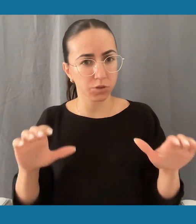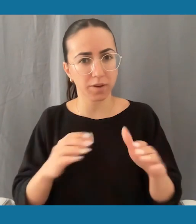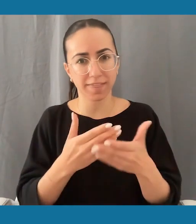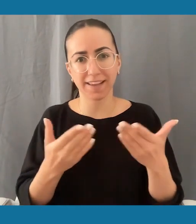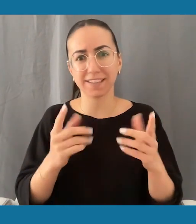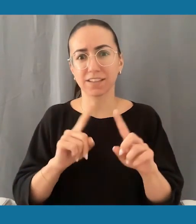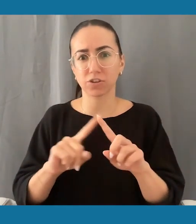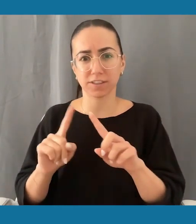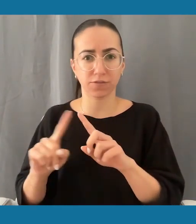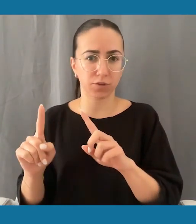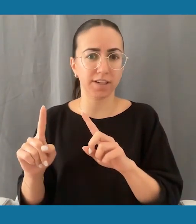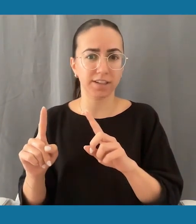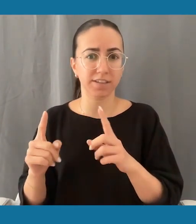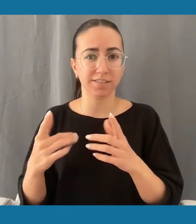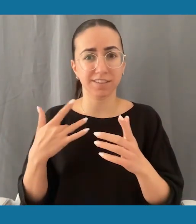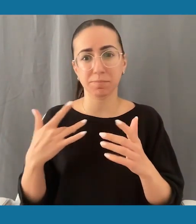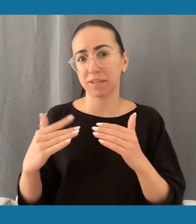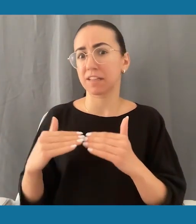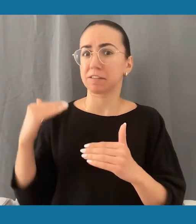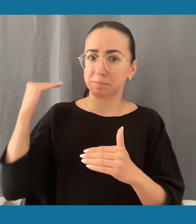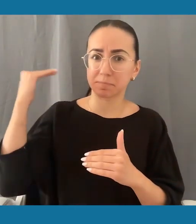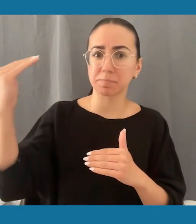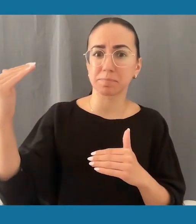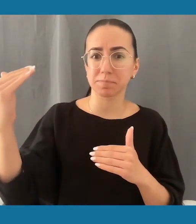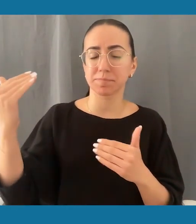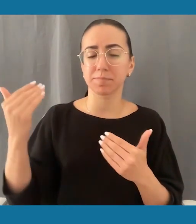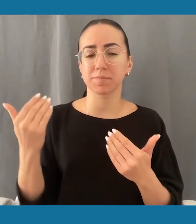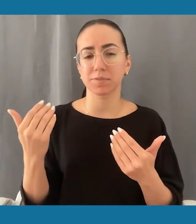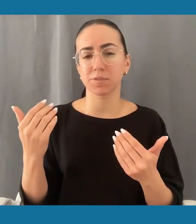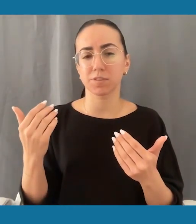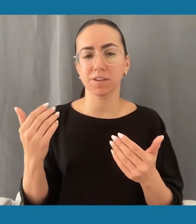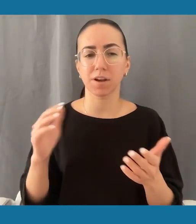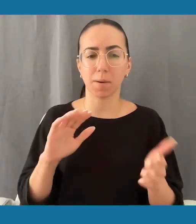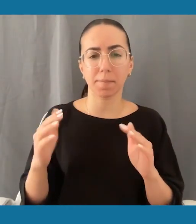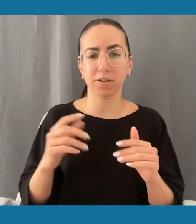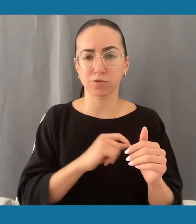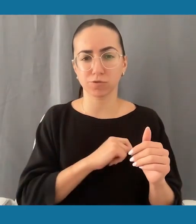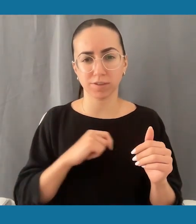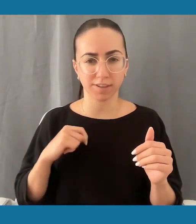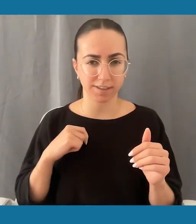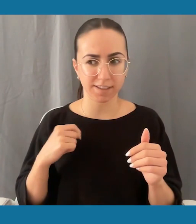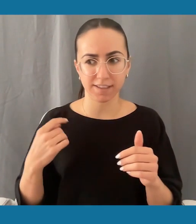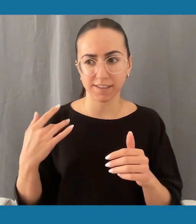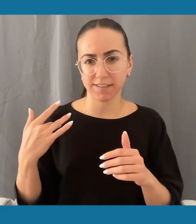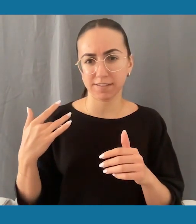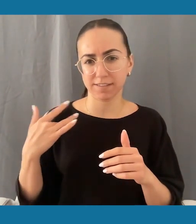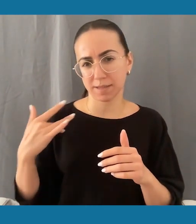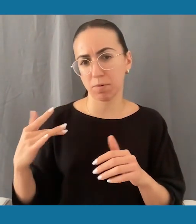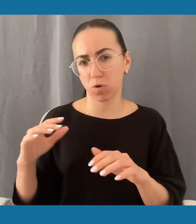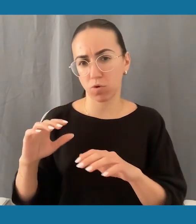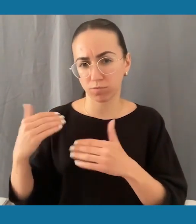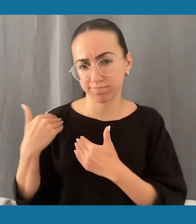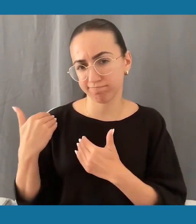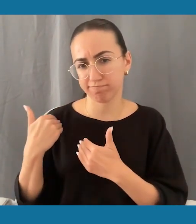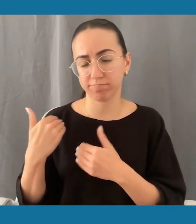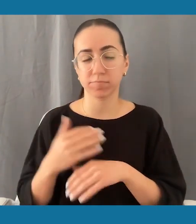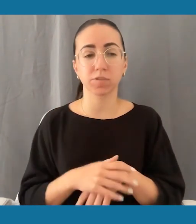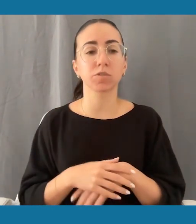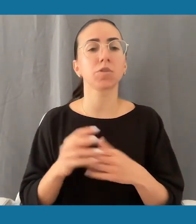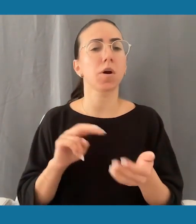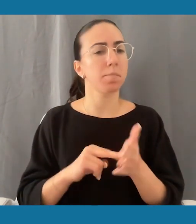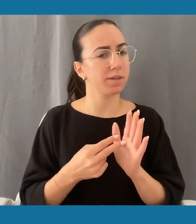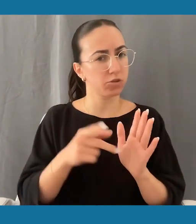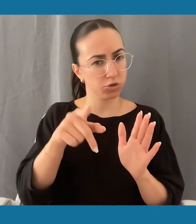above and beyond that which a trustee of a more traditional trust is called upon to do. Therefore, you must have somebody